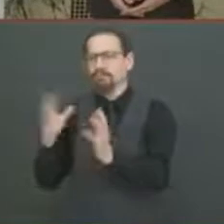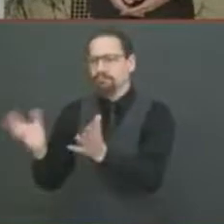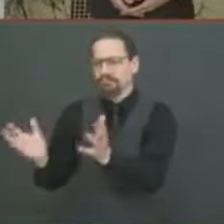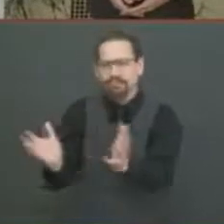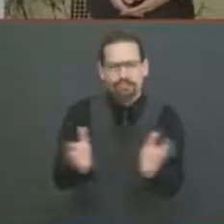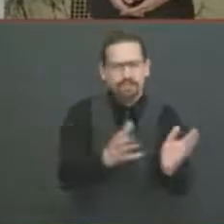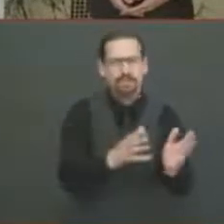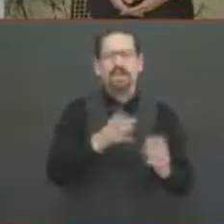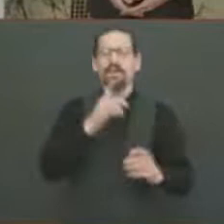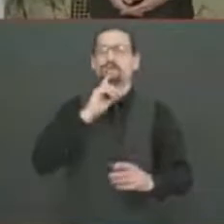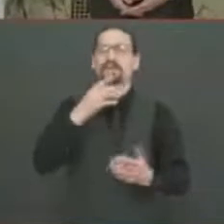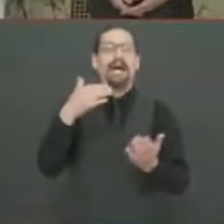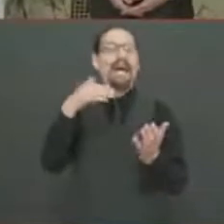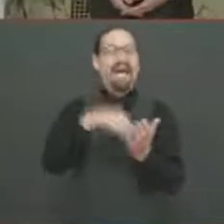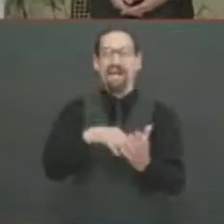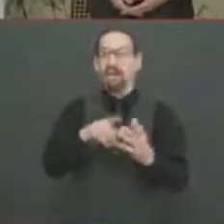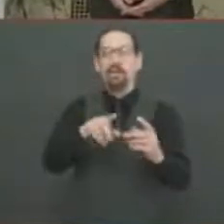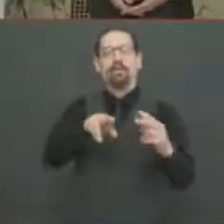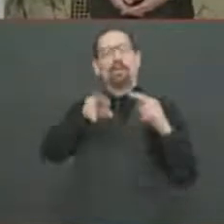communities.